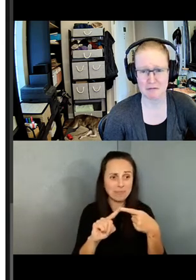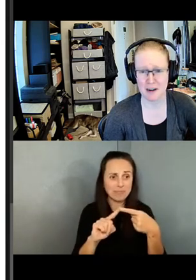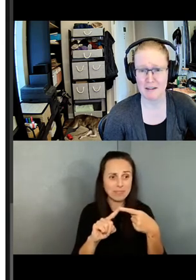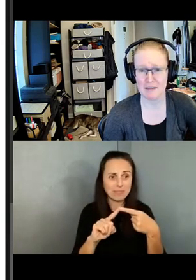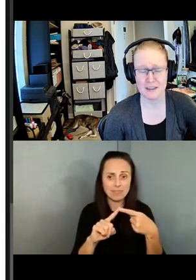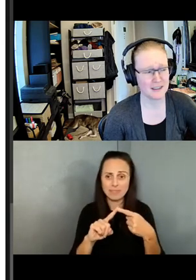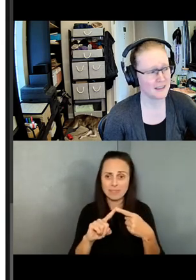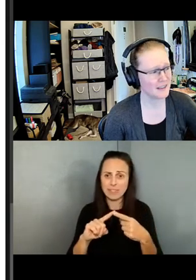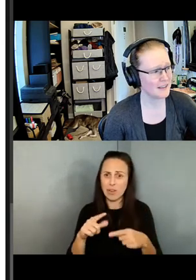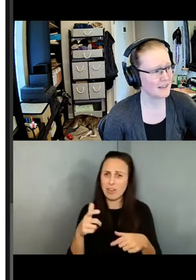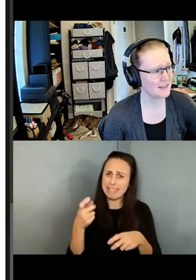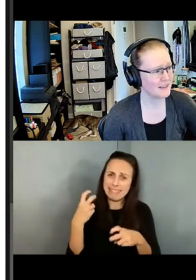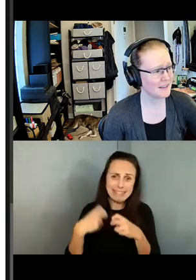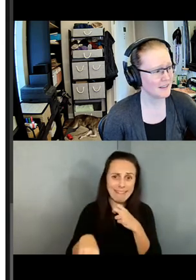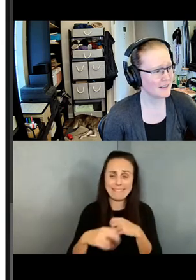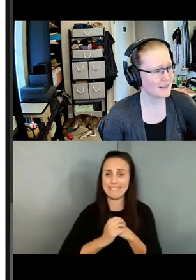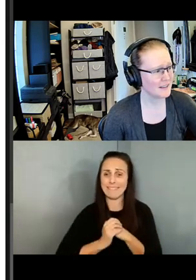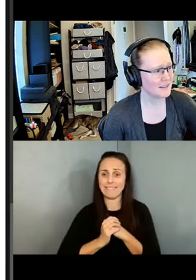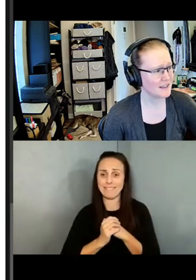really rough.